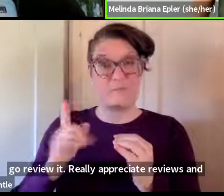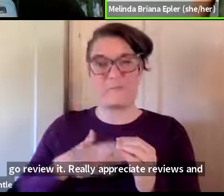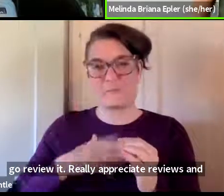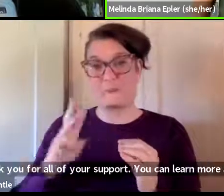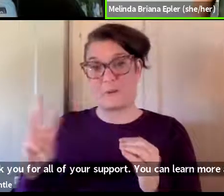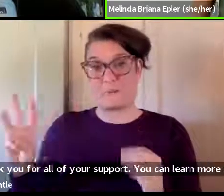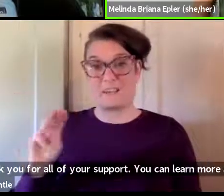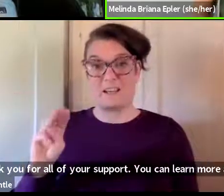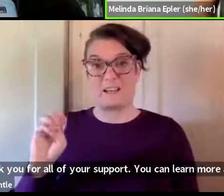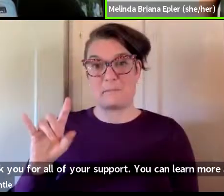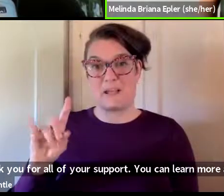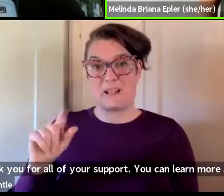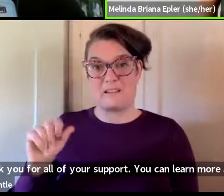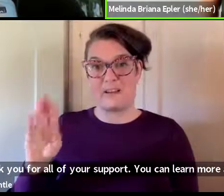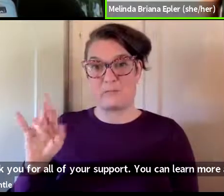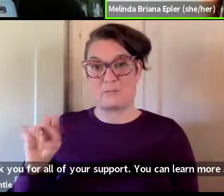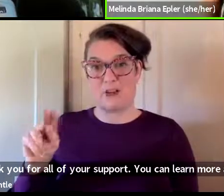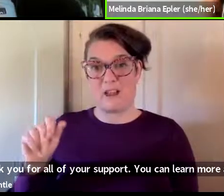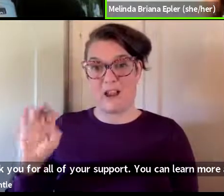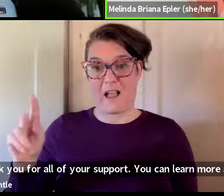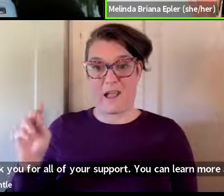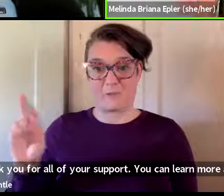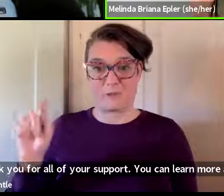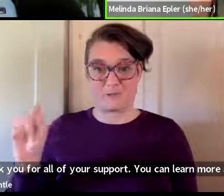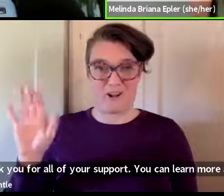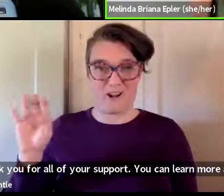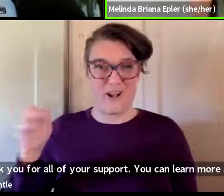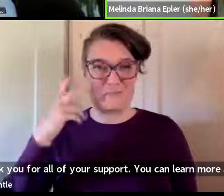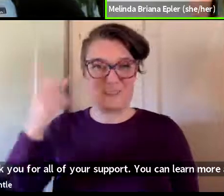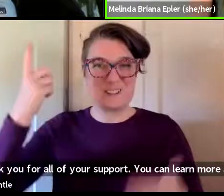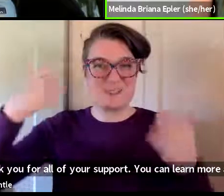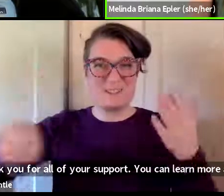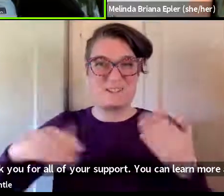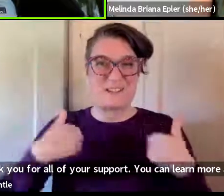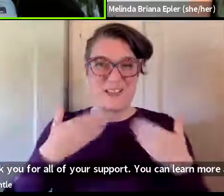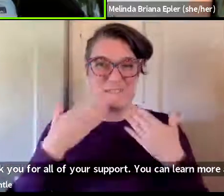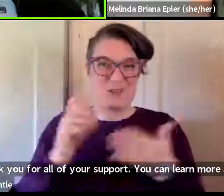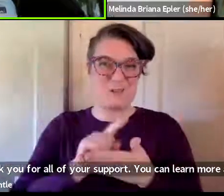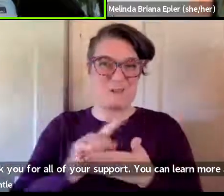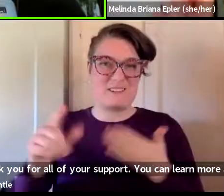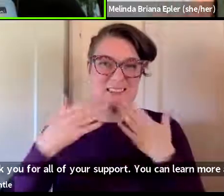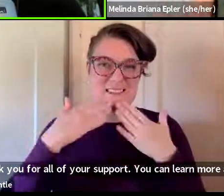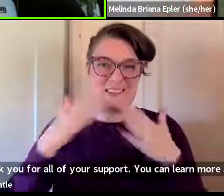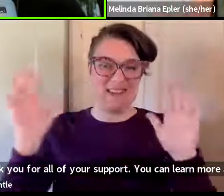melindabriannaepler.com. All right, see you all next week. Thank you. Have a good week. Thank you. Bye.